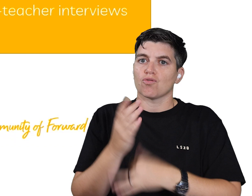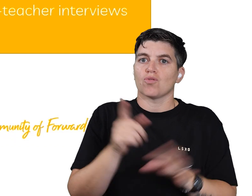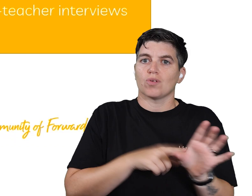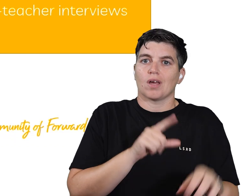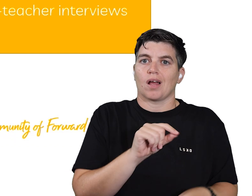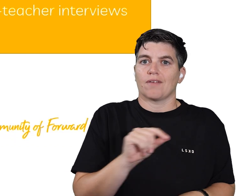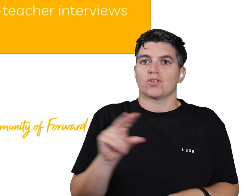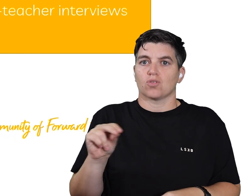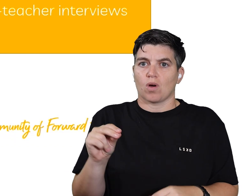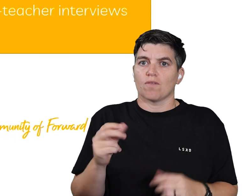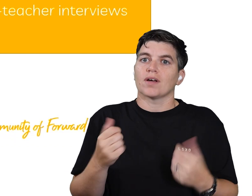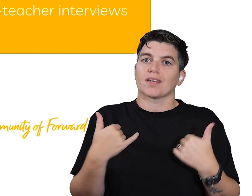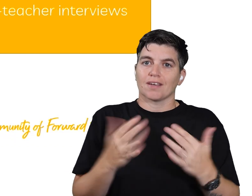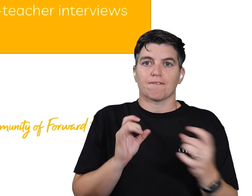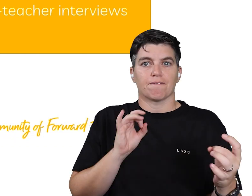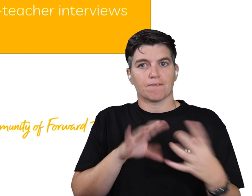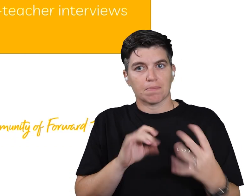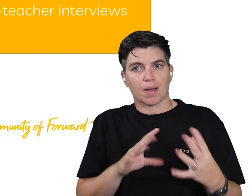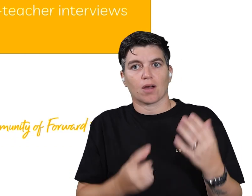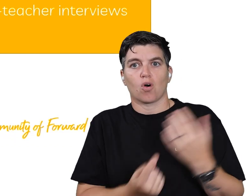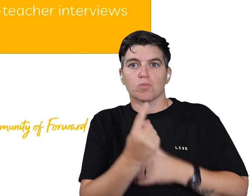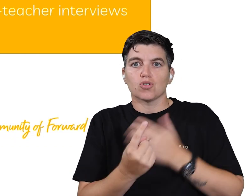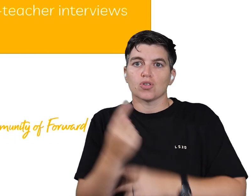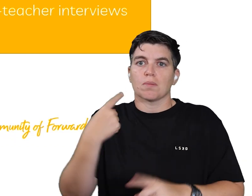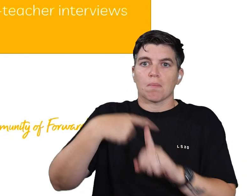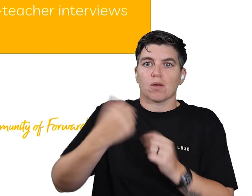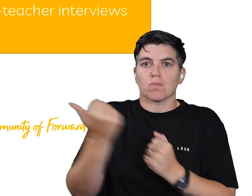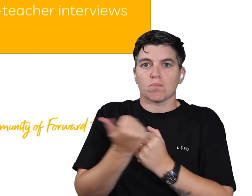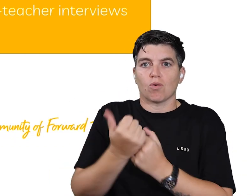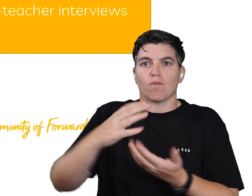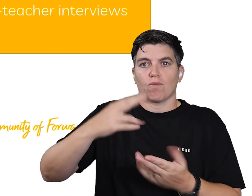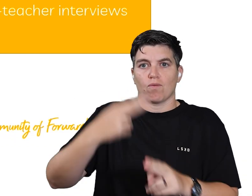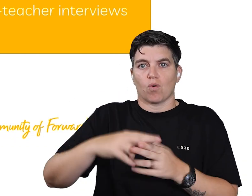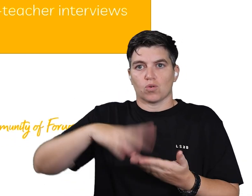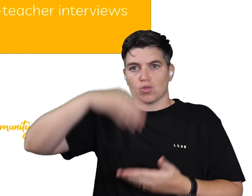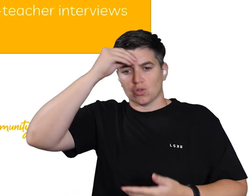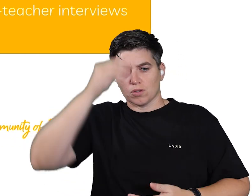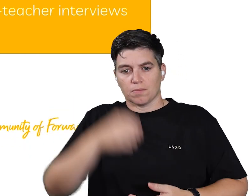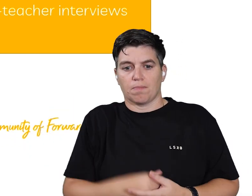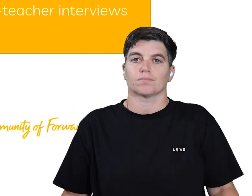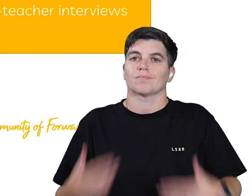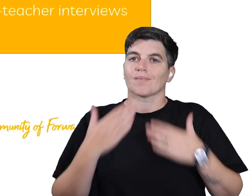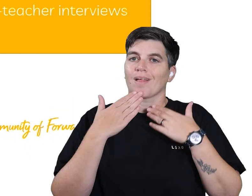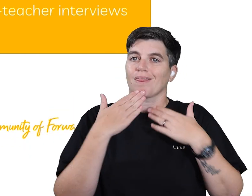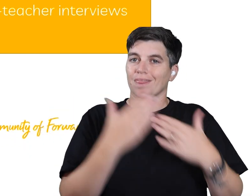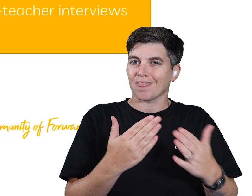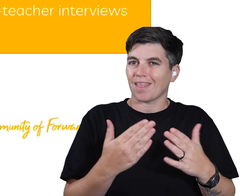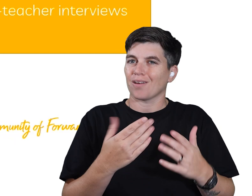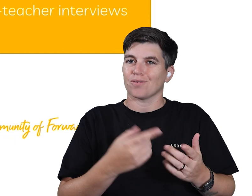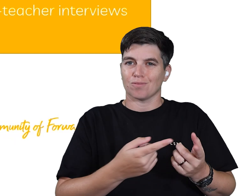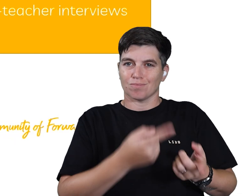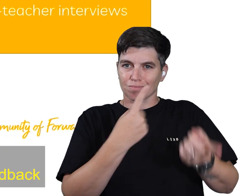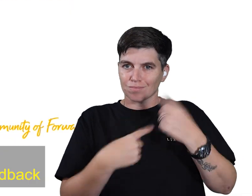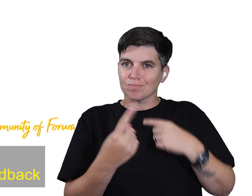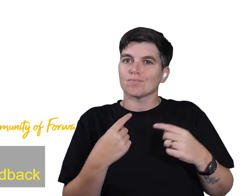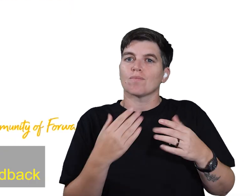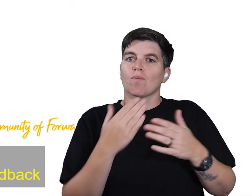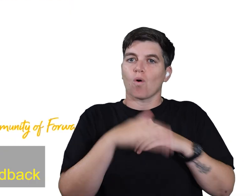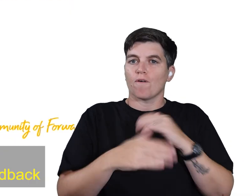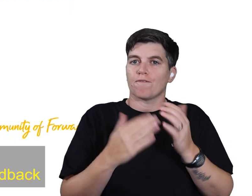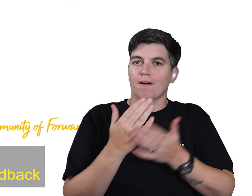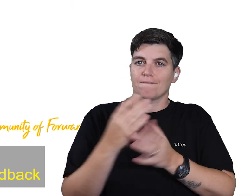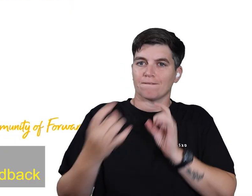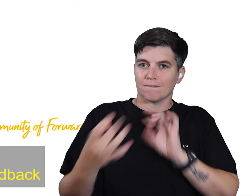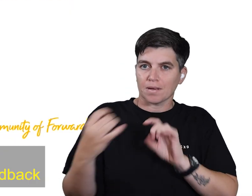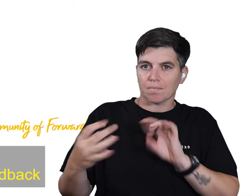multiple occasions in Year 11 and 12 in order to provide further support and feedback opportunities for students. Thank you for